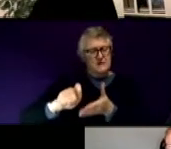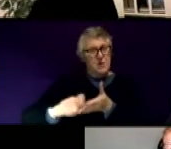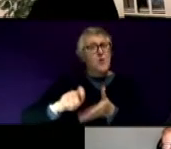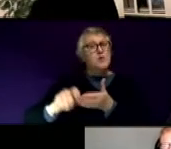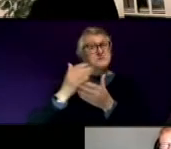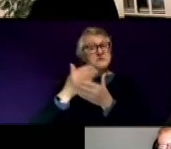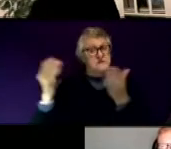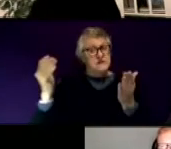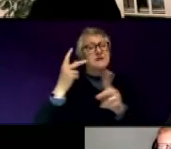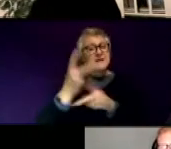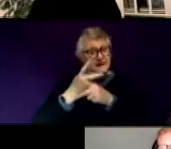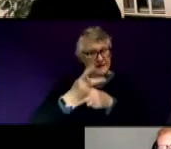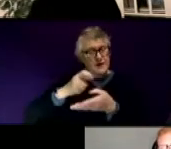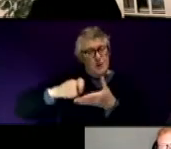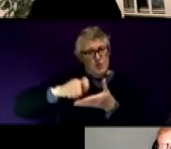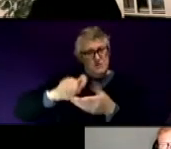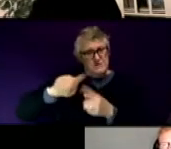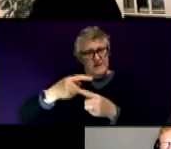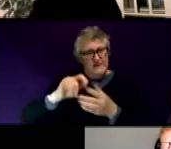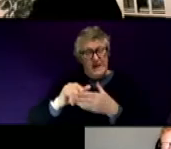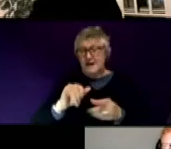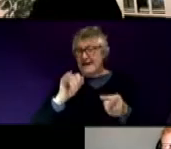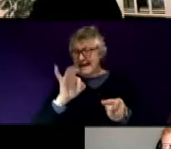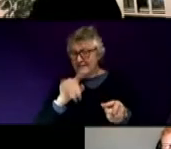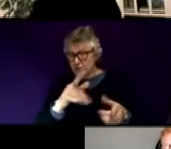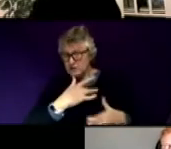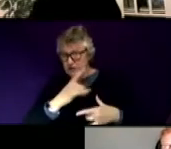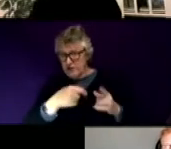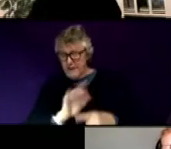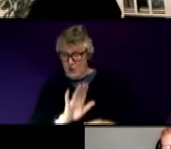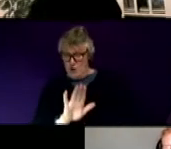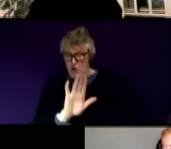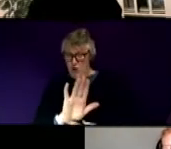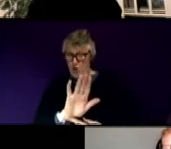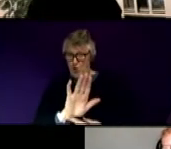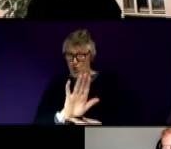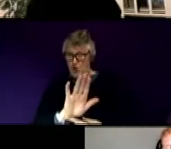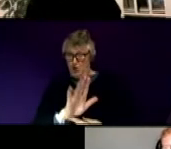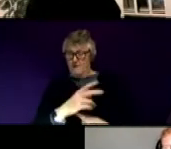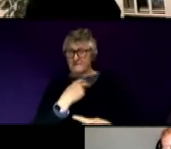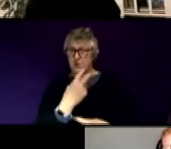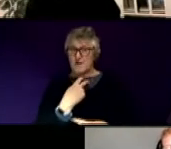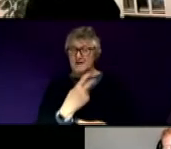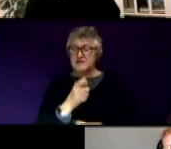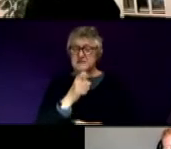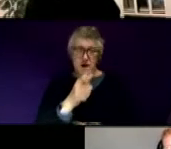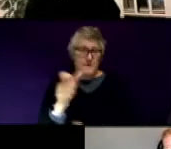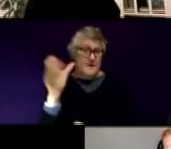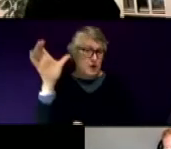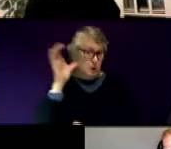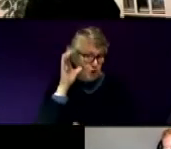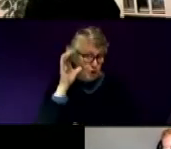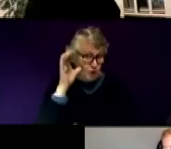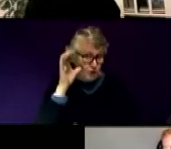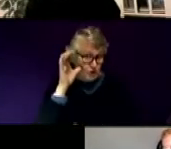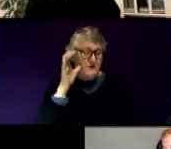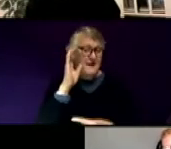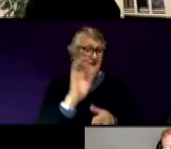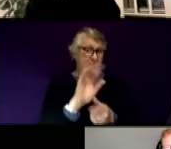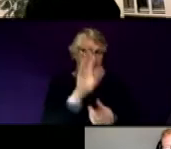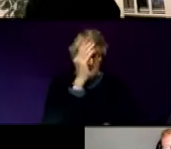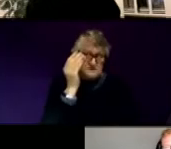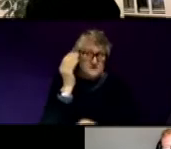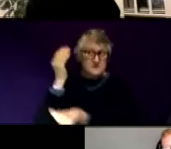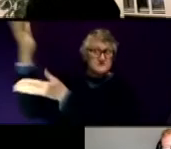individual voice being heard and that it's not represented in some document that's being submitted to the city,